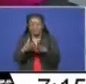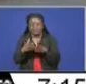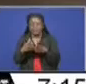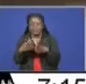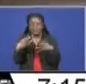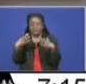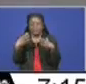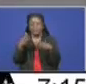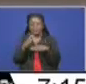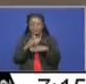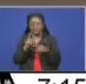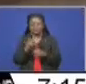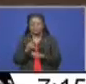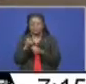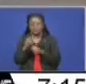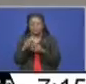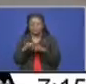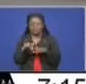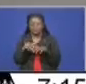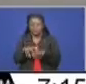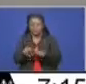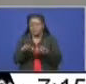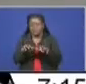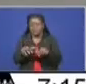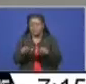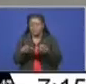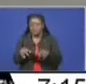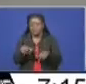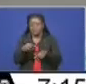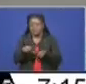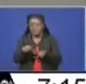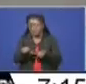to massages, manicures, and pedicures. The central bank